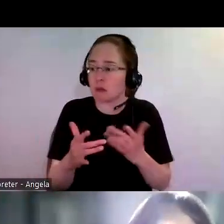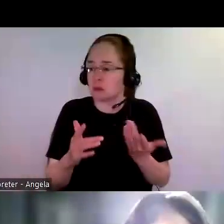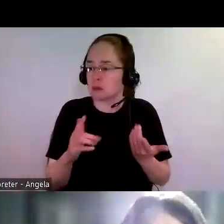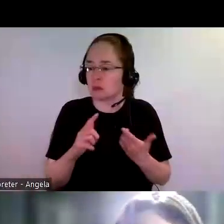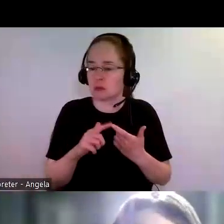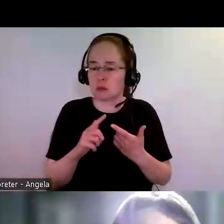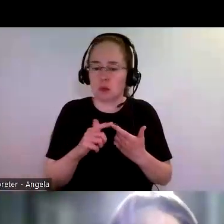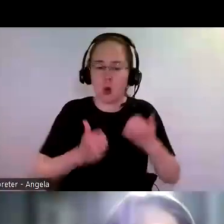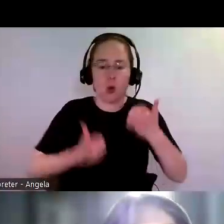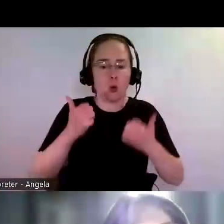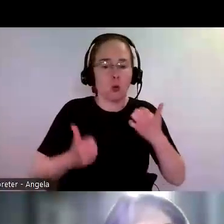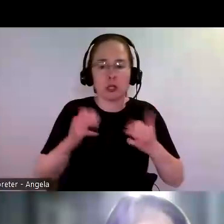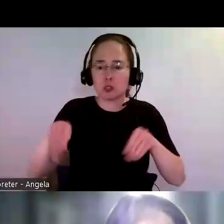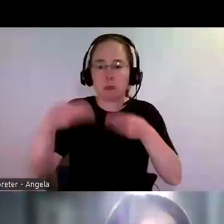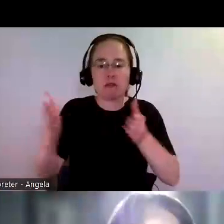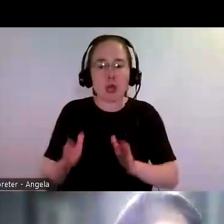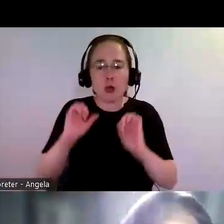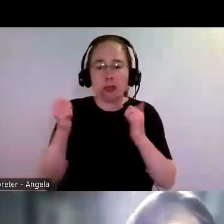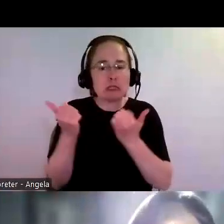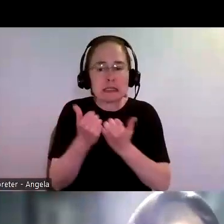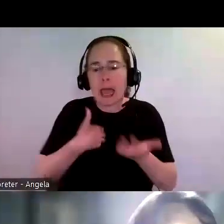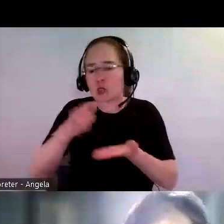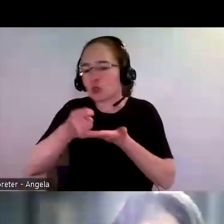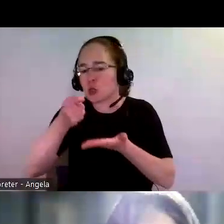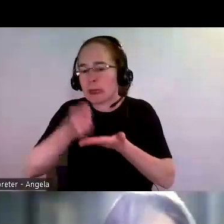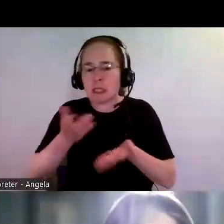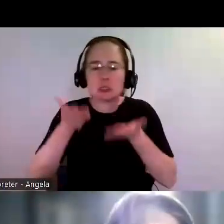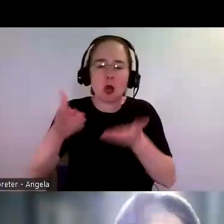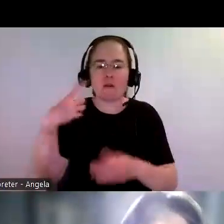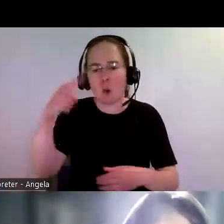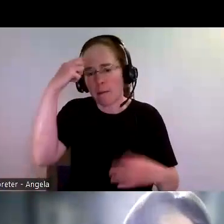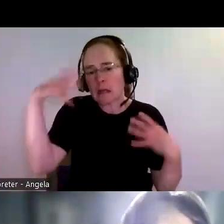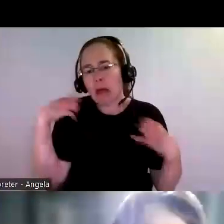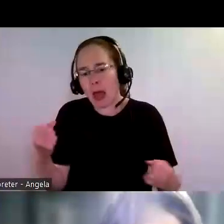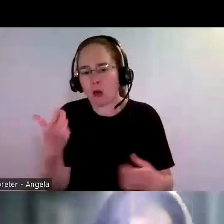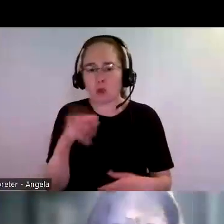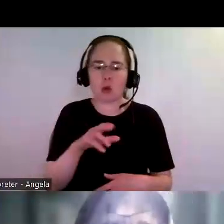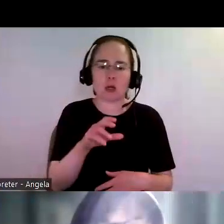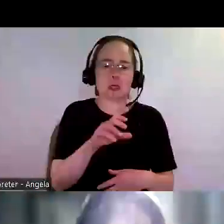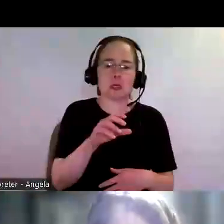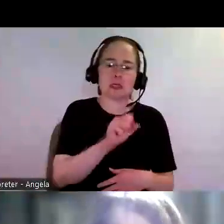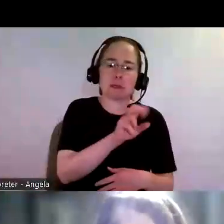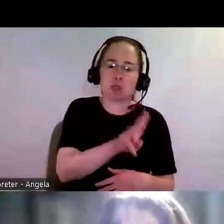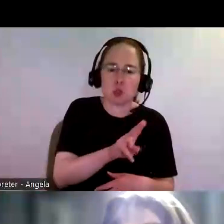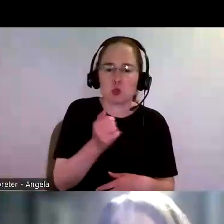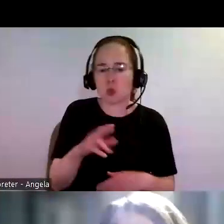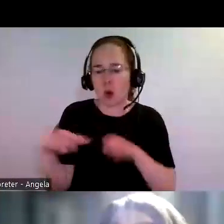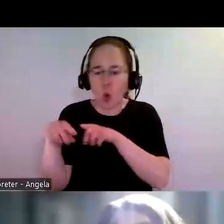which provider agency has treatments for mental health or substance use or